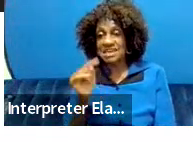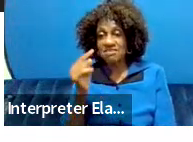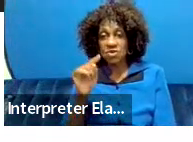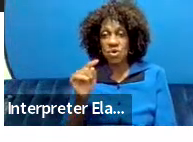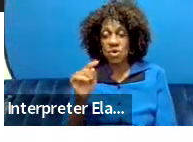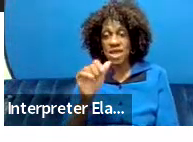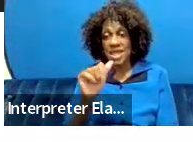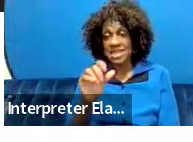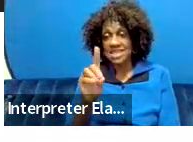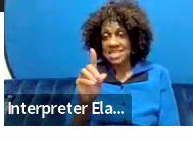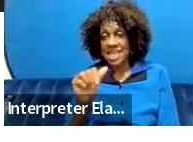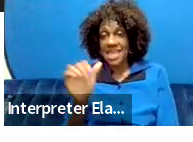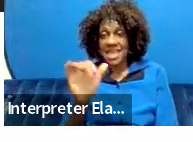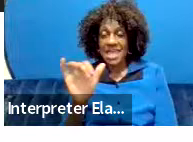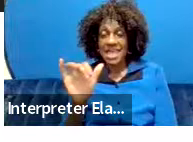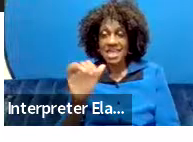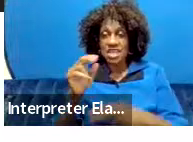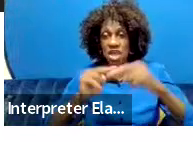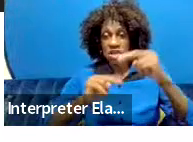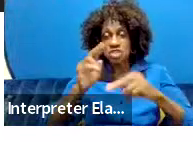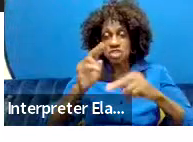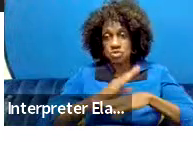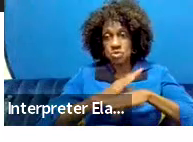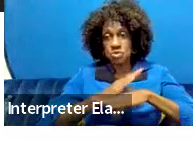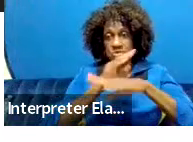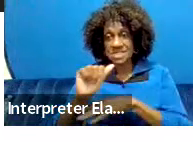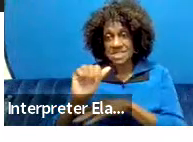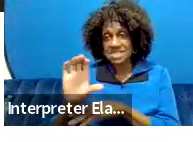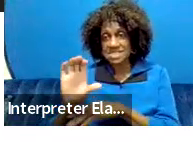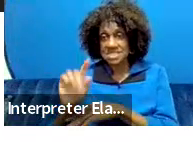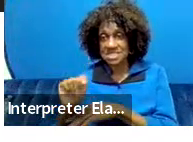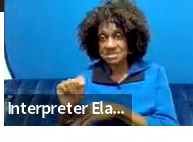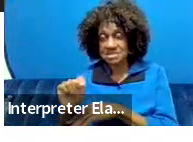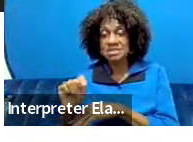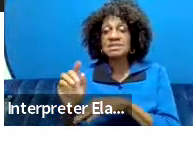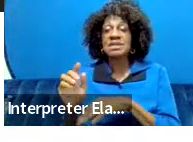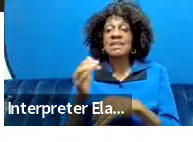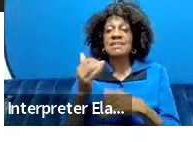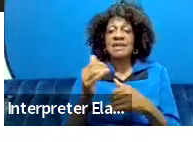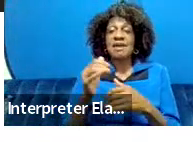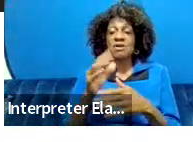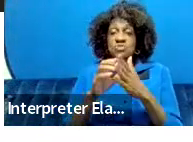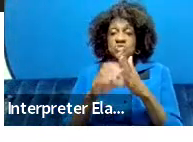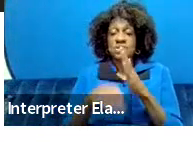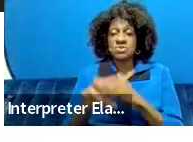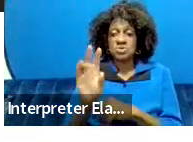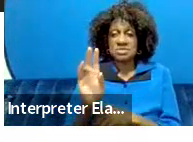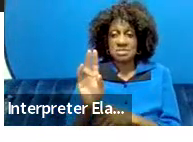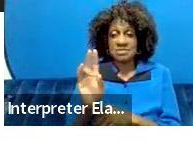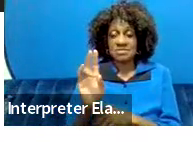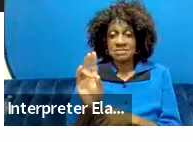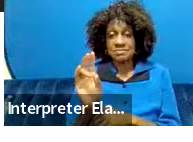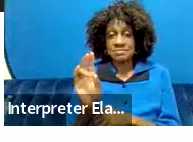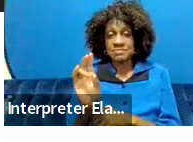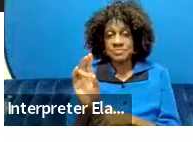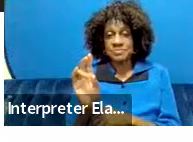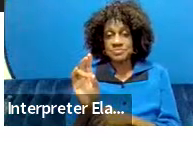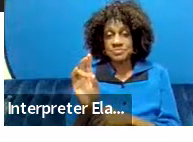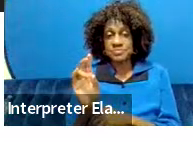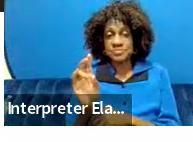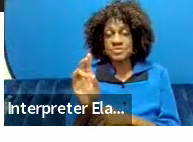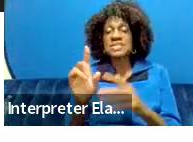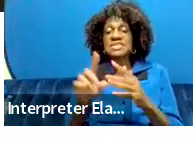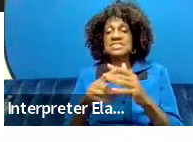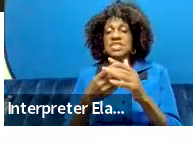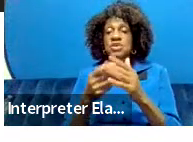Act and the Architectural Barriers Act. Moving into Chapter 7 is the start of the guide